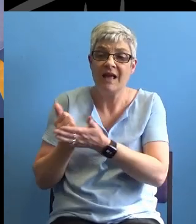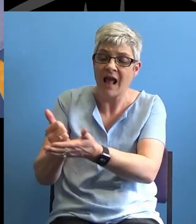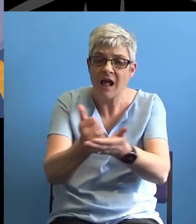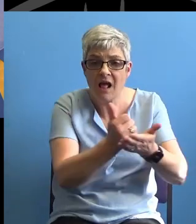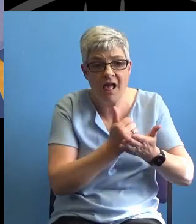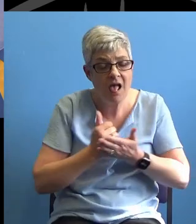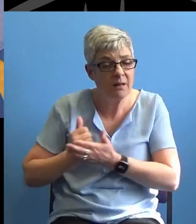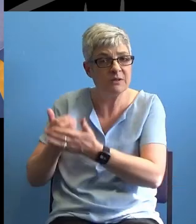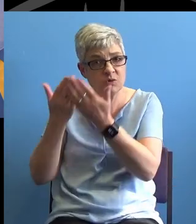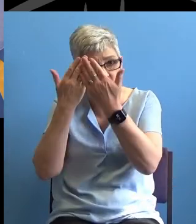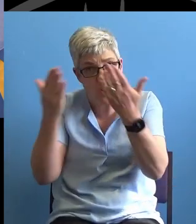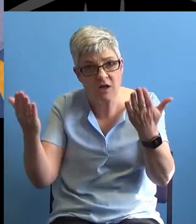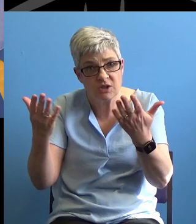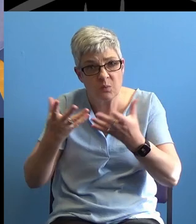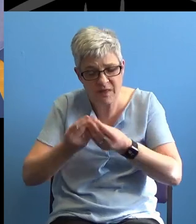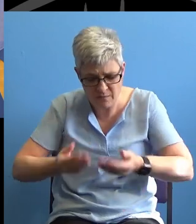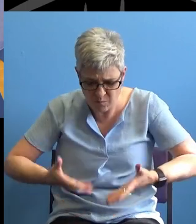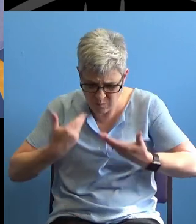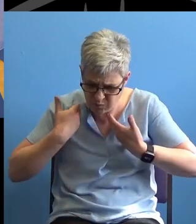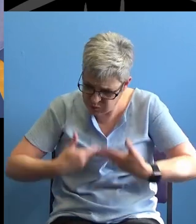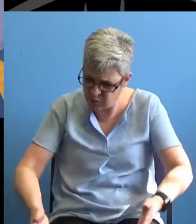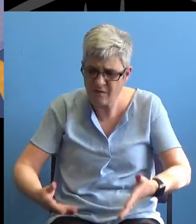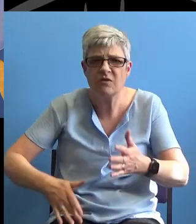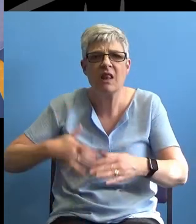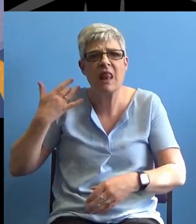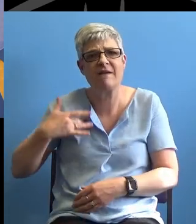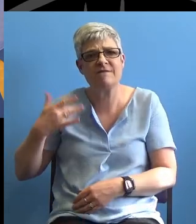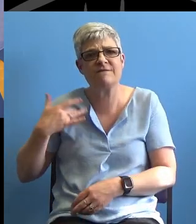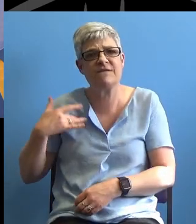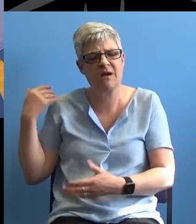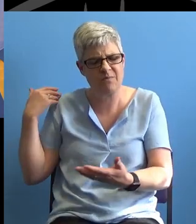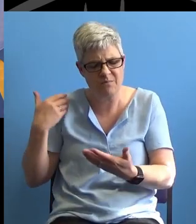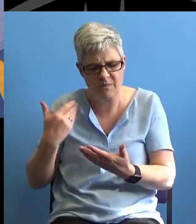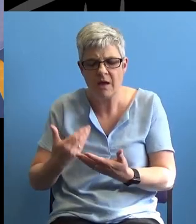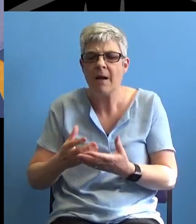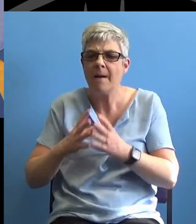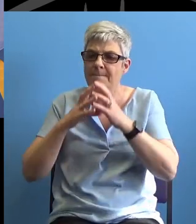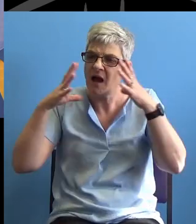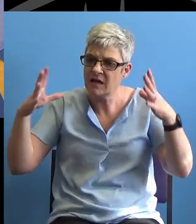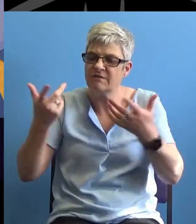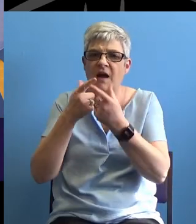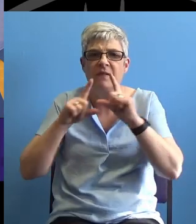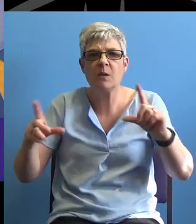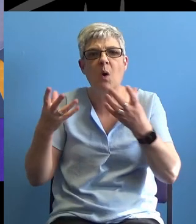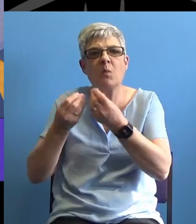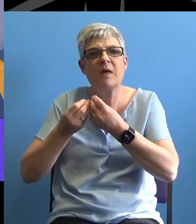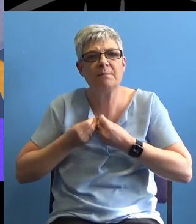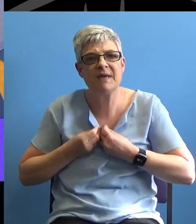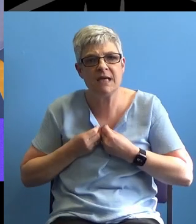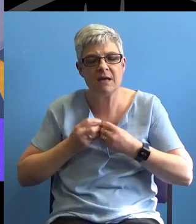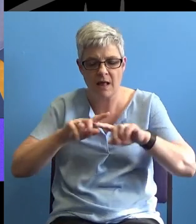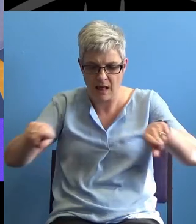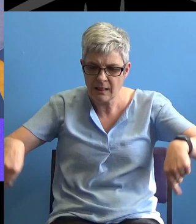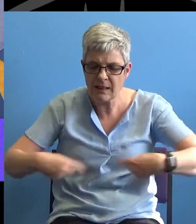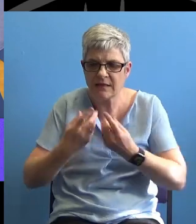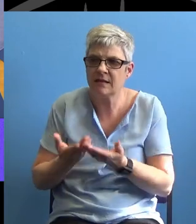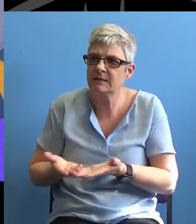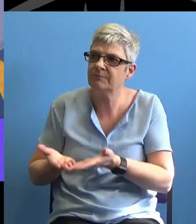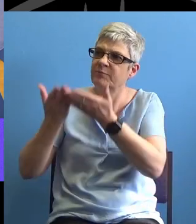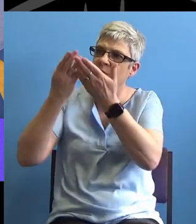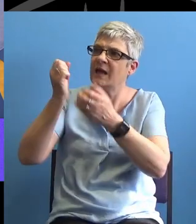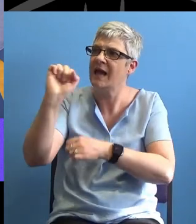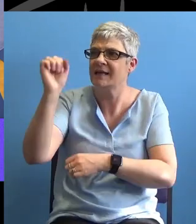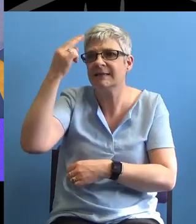Help us to worship you with our whole lives. Magnify the Lord with me, and let us exalt his